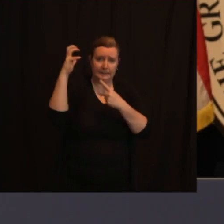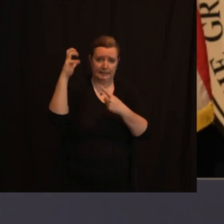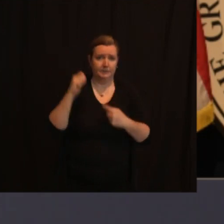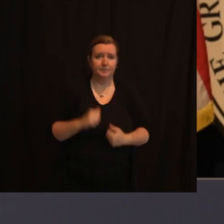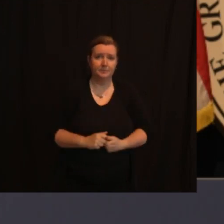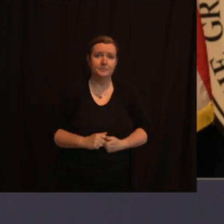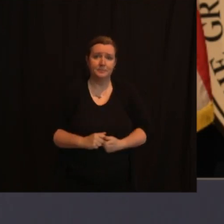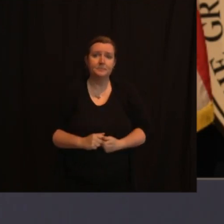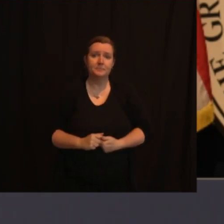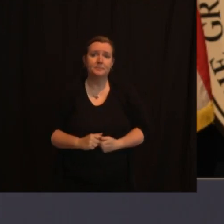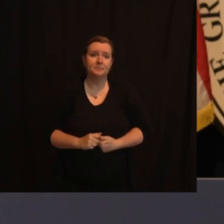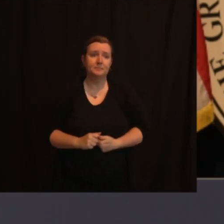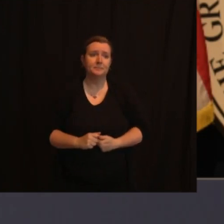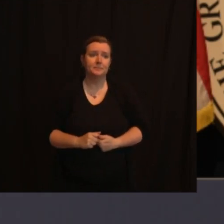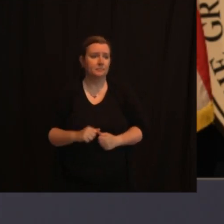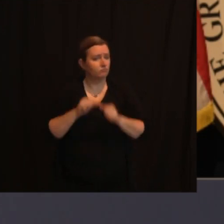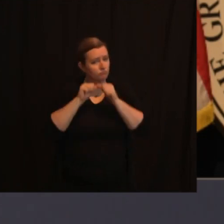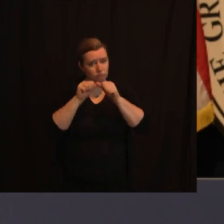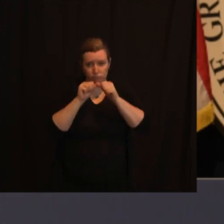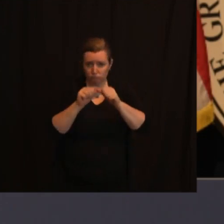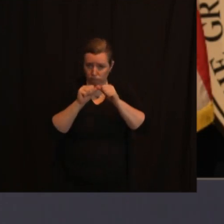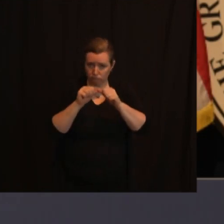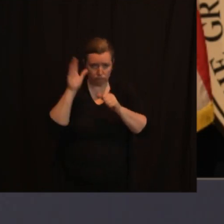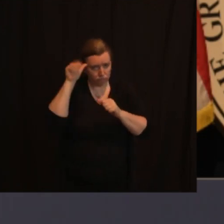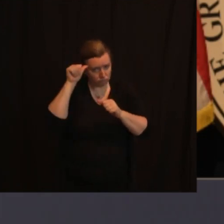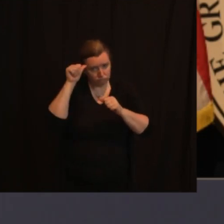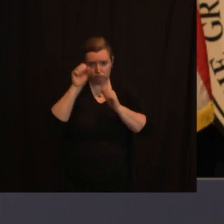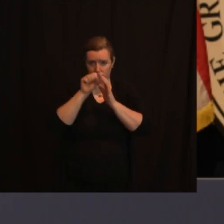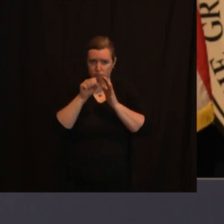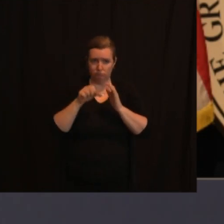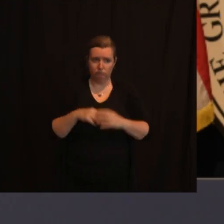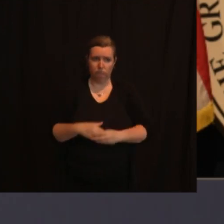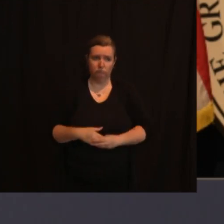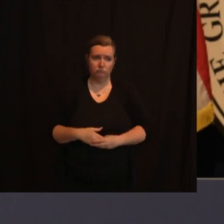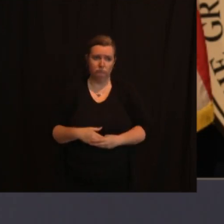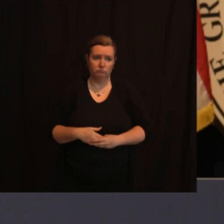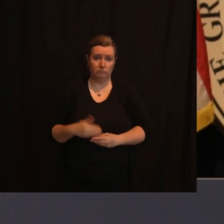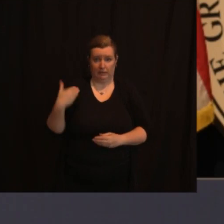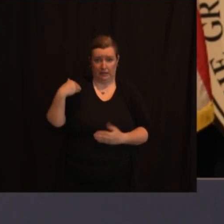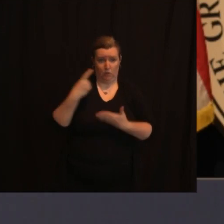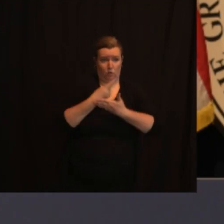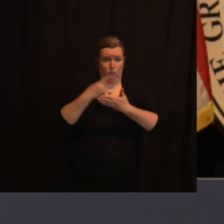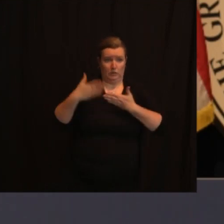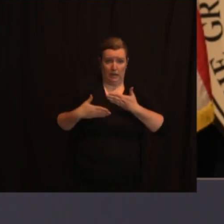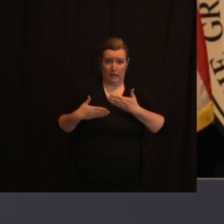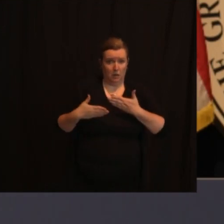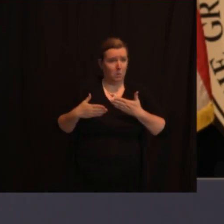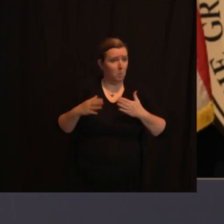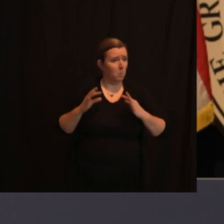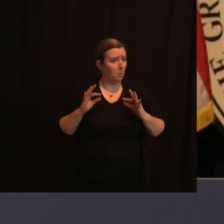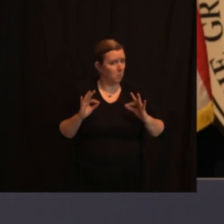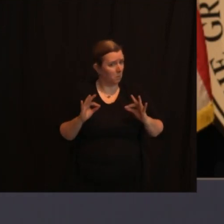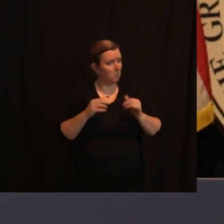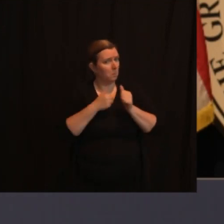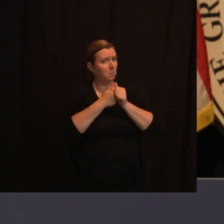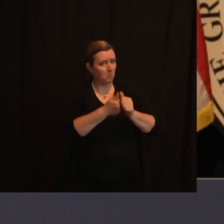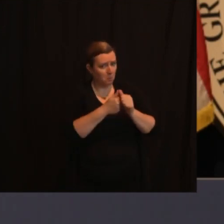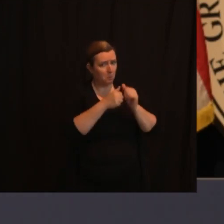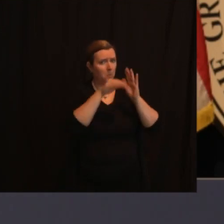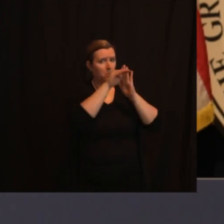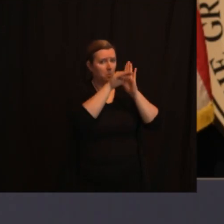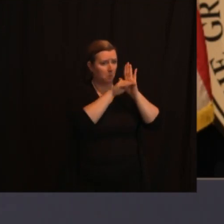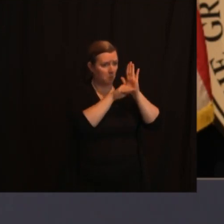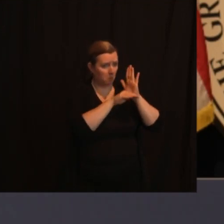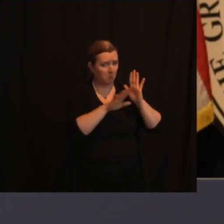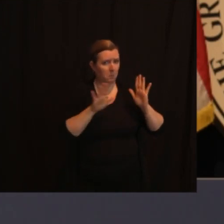that. Again, we're coming out of a really good weekend in terms of compliance, not just good weather. Pat